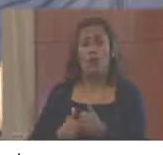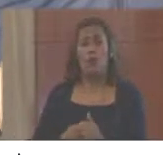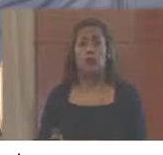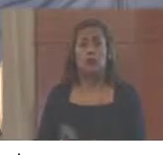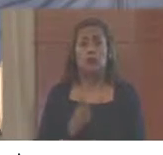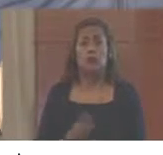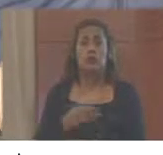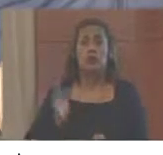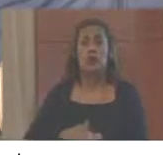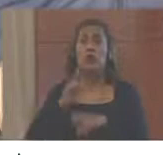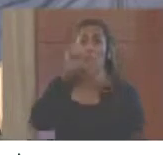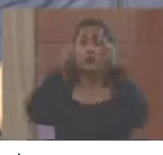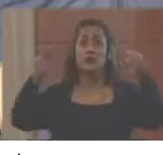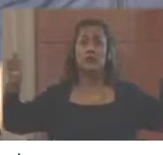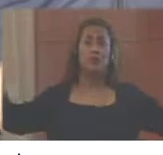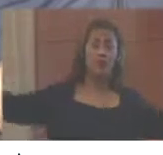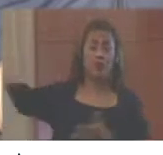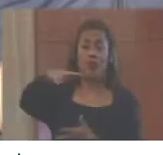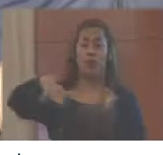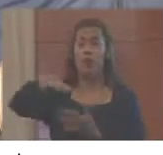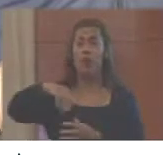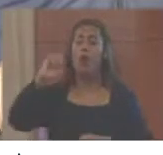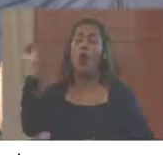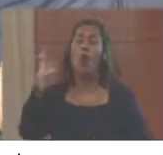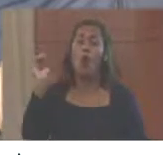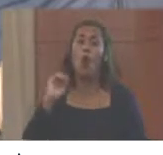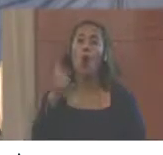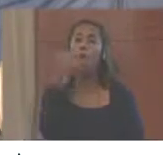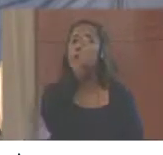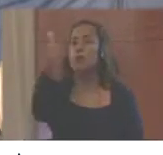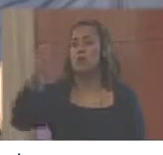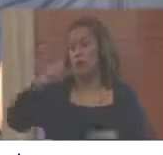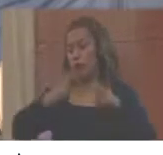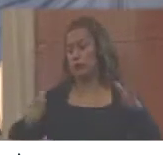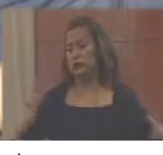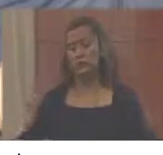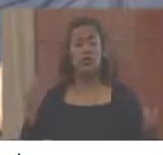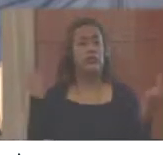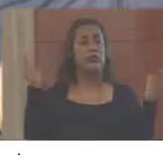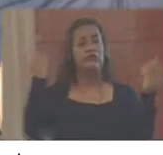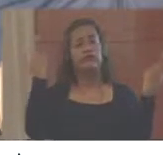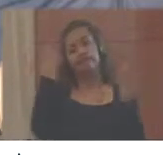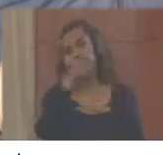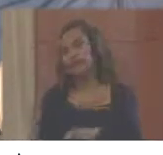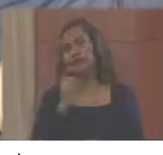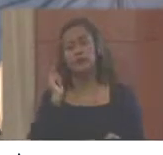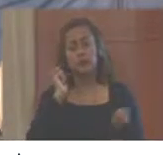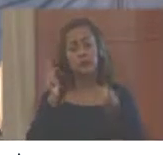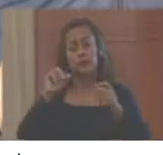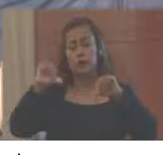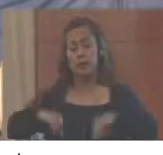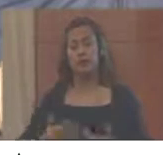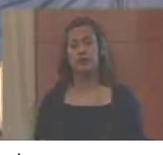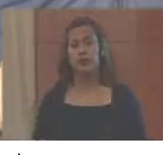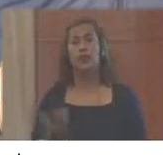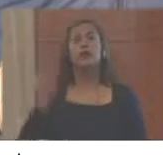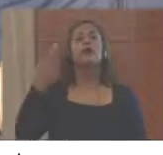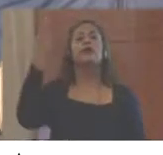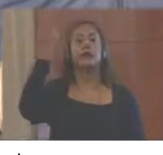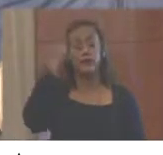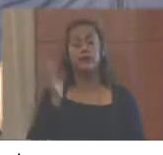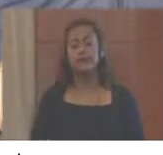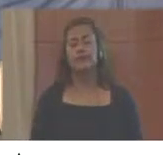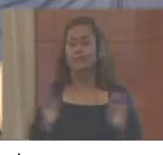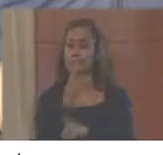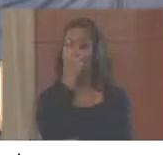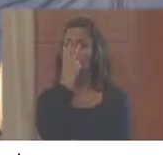that is very disturbing, or that is generated by nature or by human activity. Therefore, it is very important